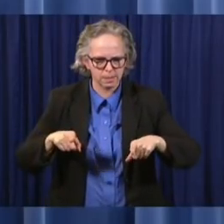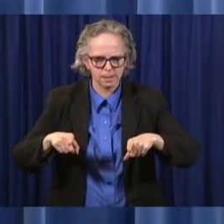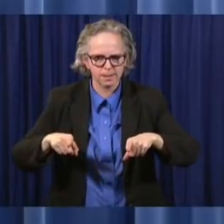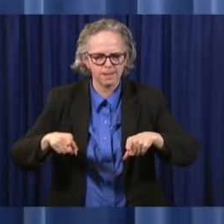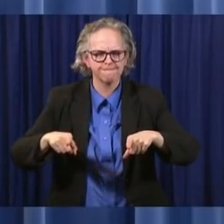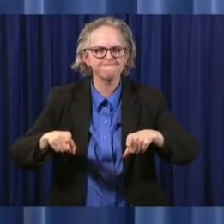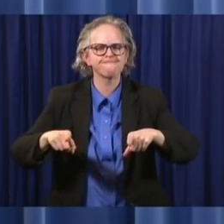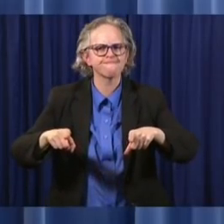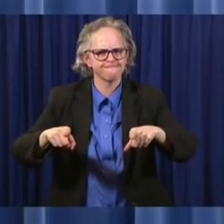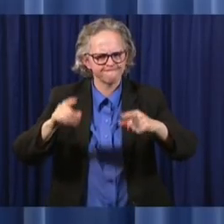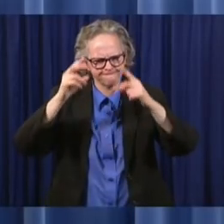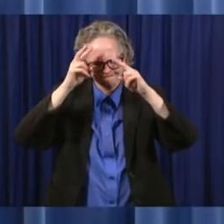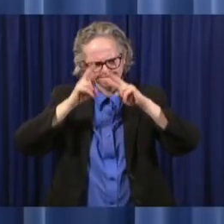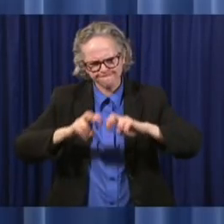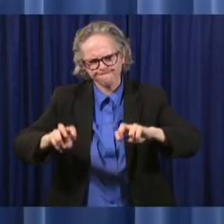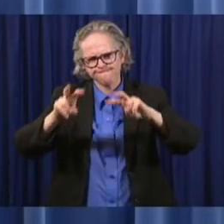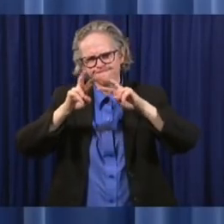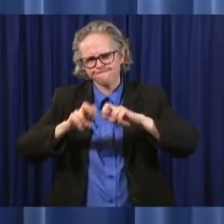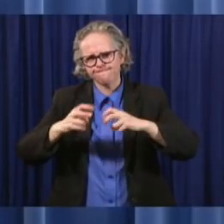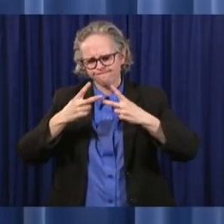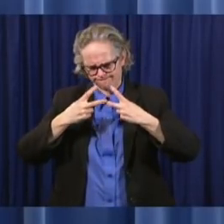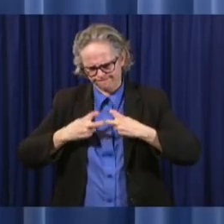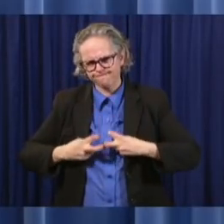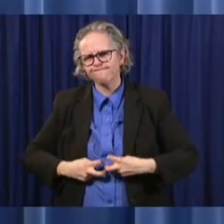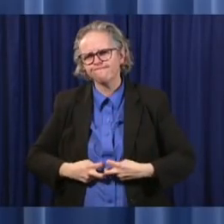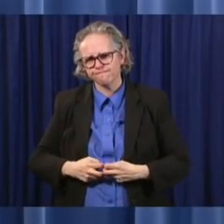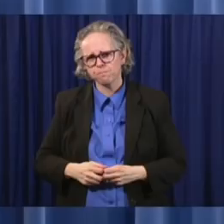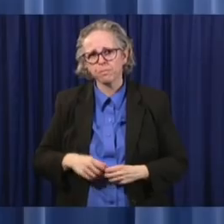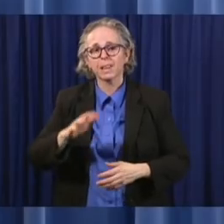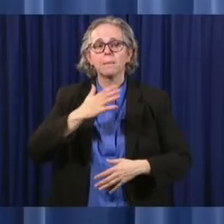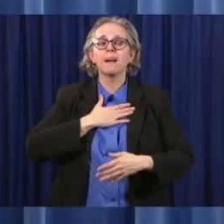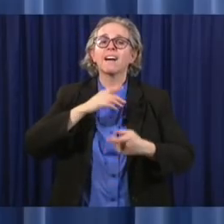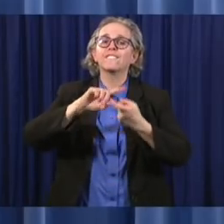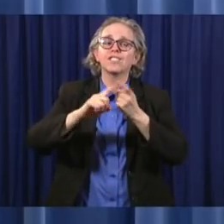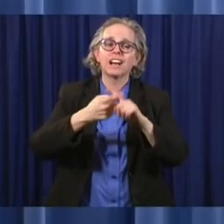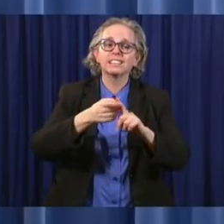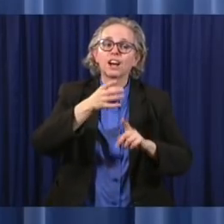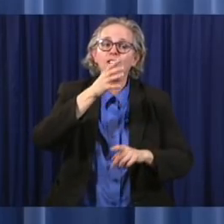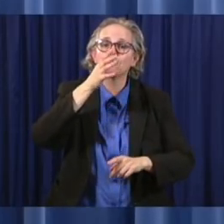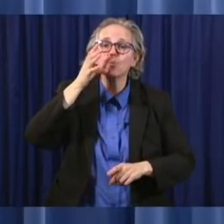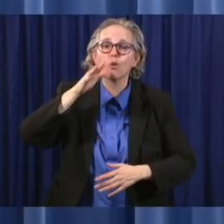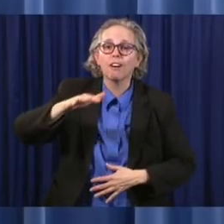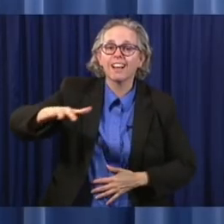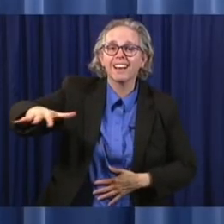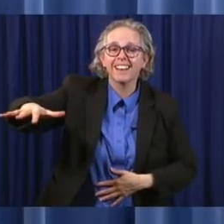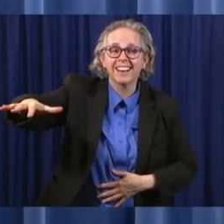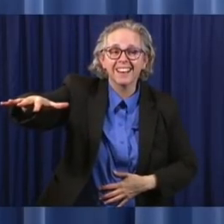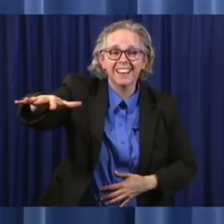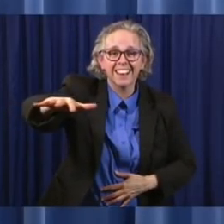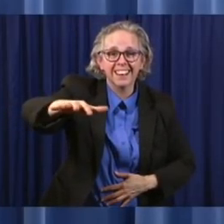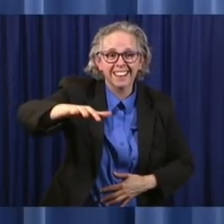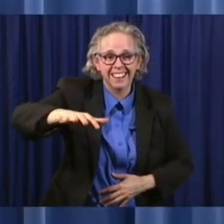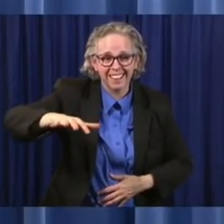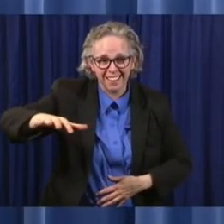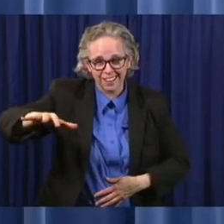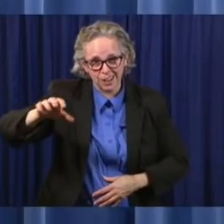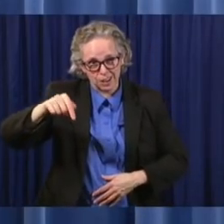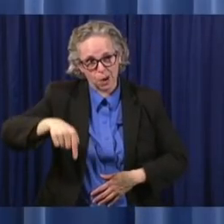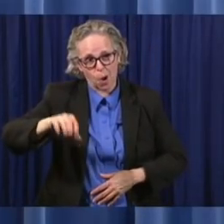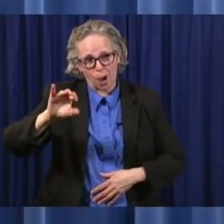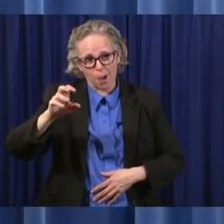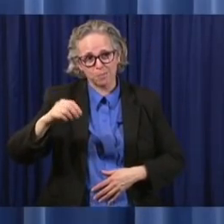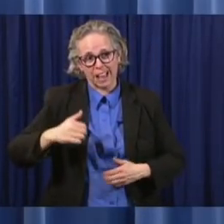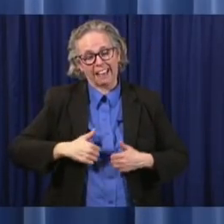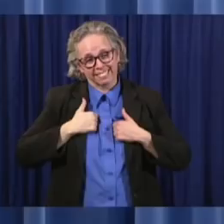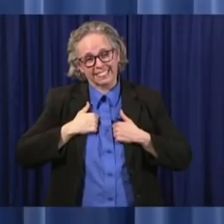To my friends in rural Ohio, I live in rural Ohio. Fran and I live in Cedarville. In fact, we don't even live in Cedarville. We live out in a